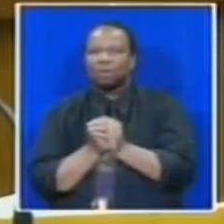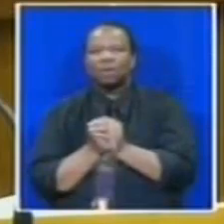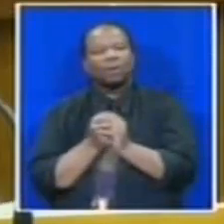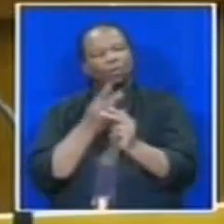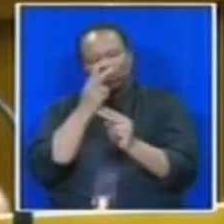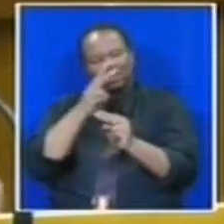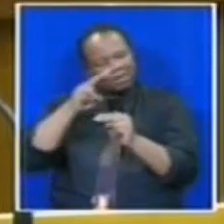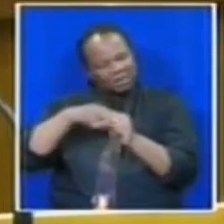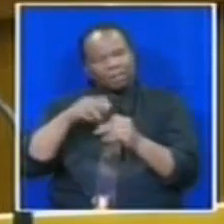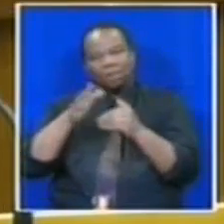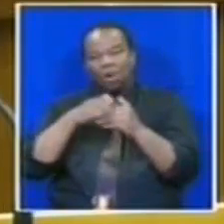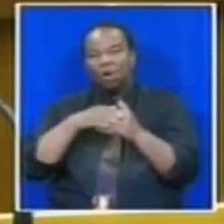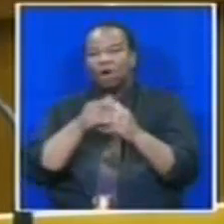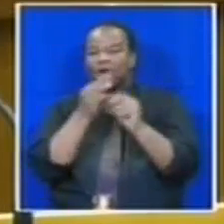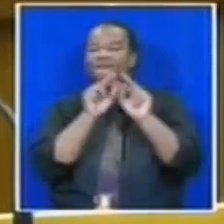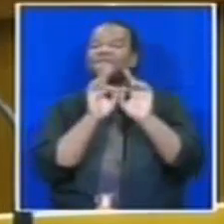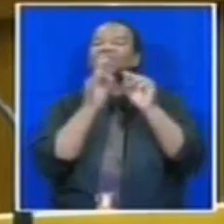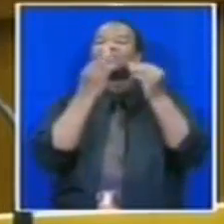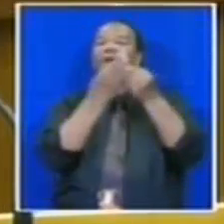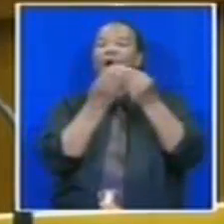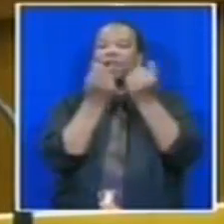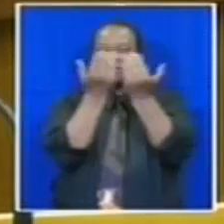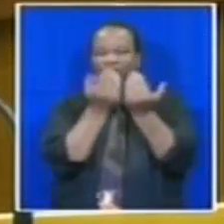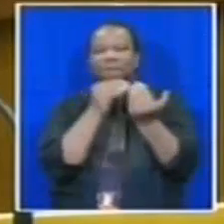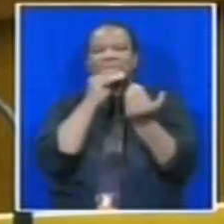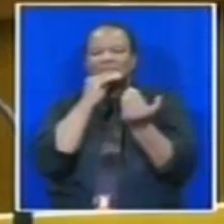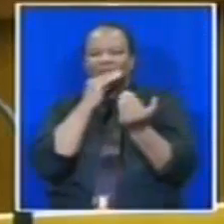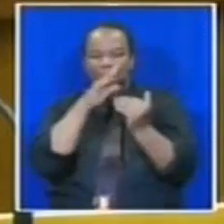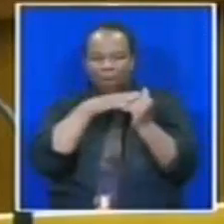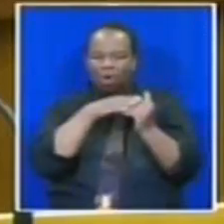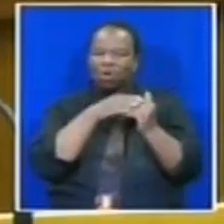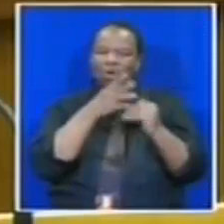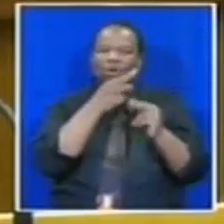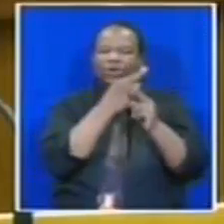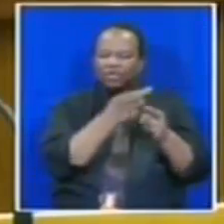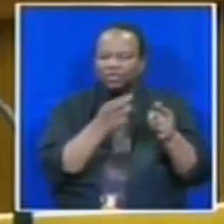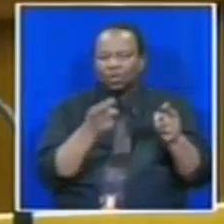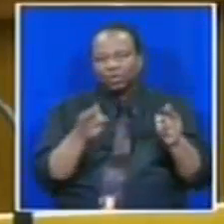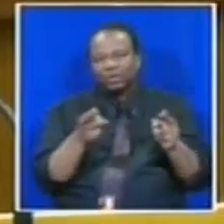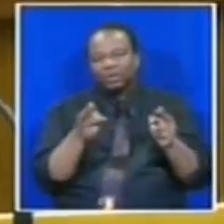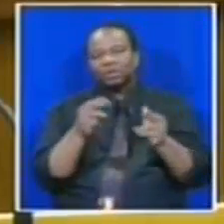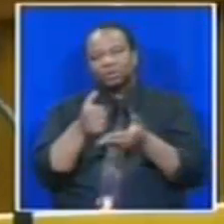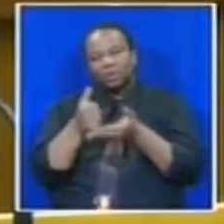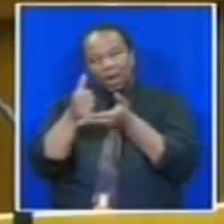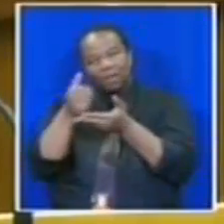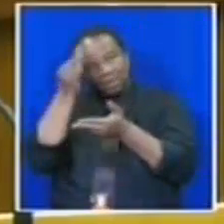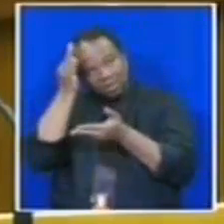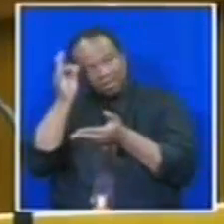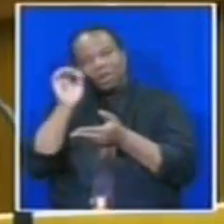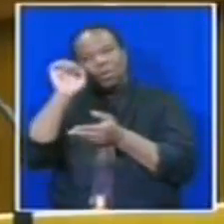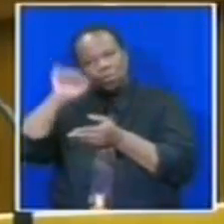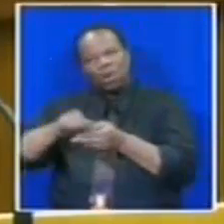fiscal resilience. In other words, we need resources within the state in the case, and there will be the next